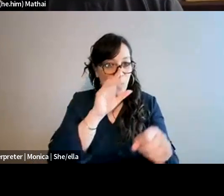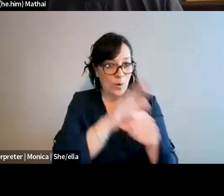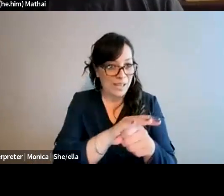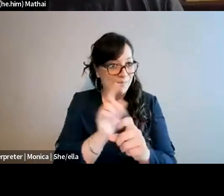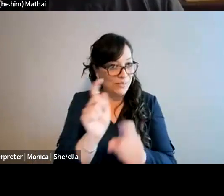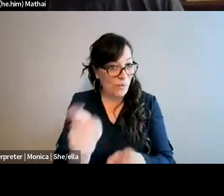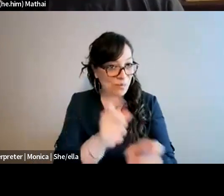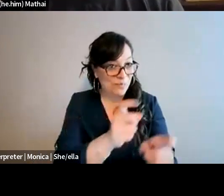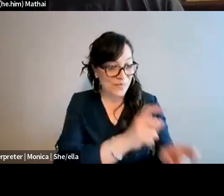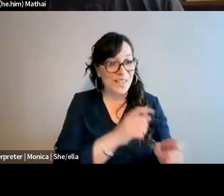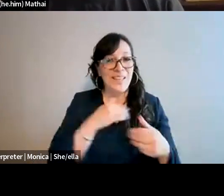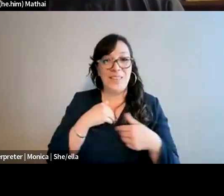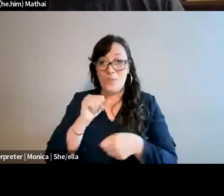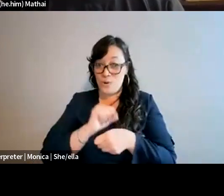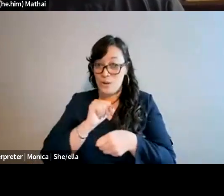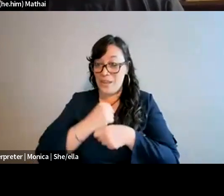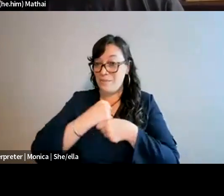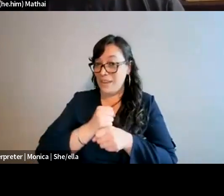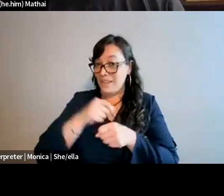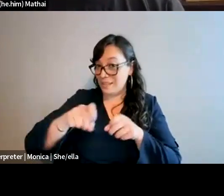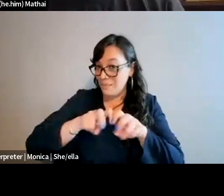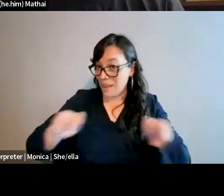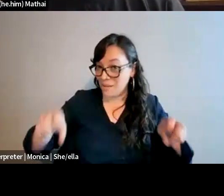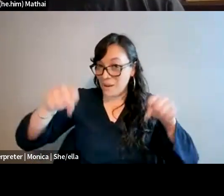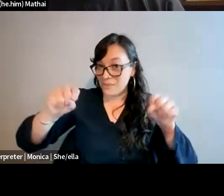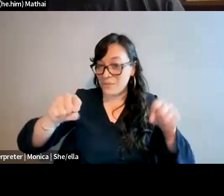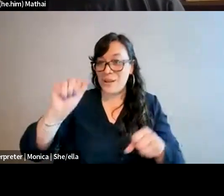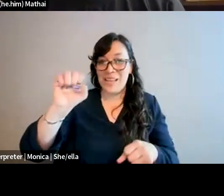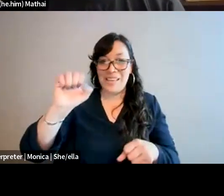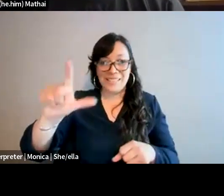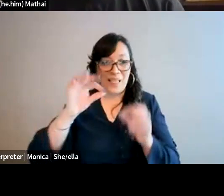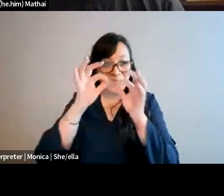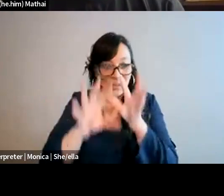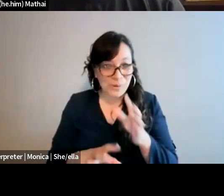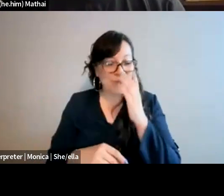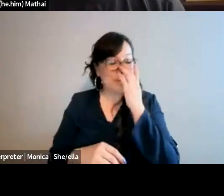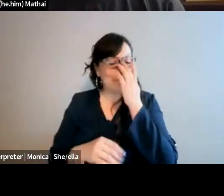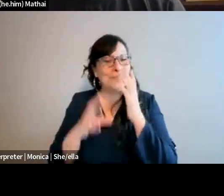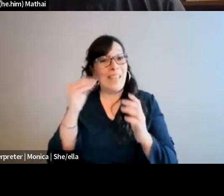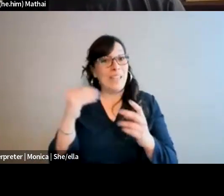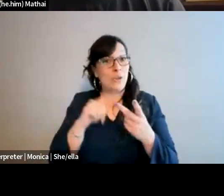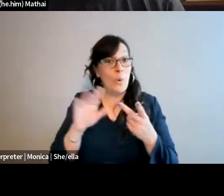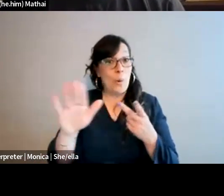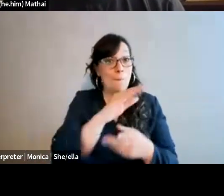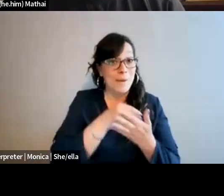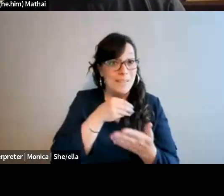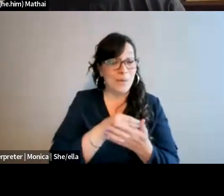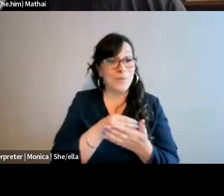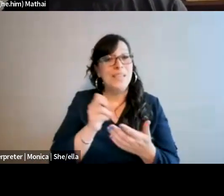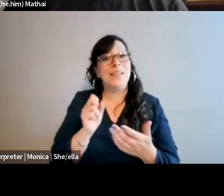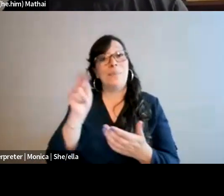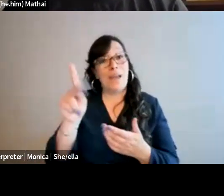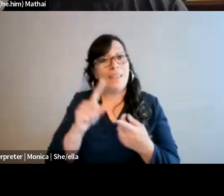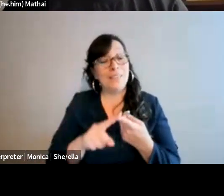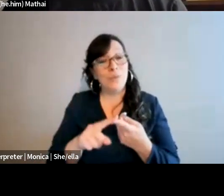went in putting together this panel and our ASL interpreters. And your money goes into building communities